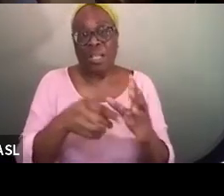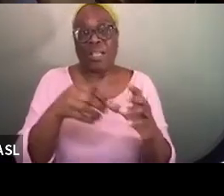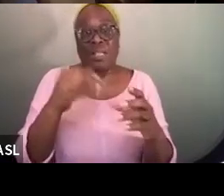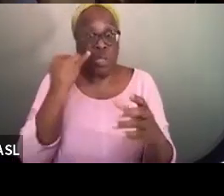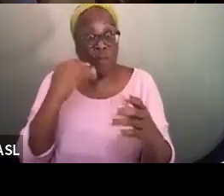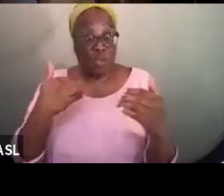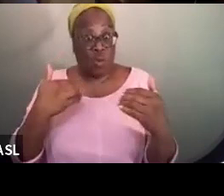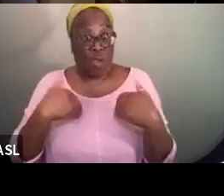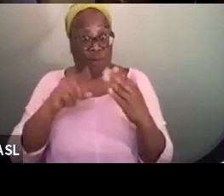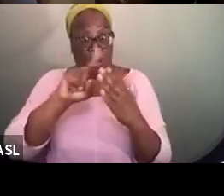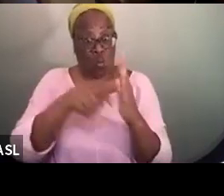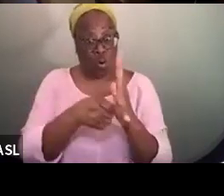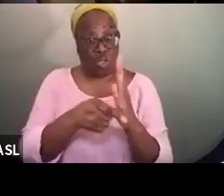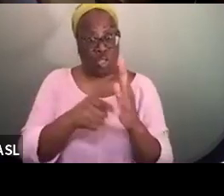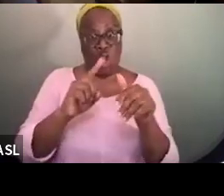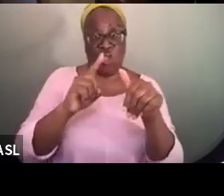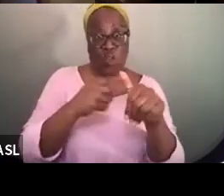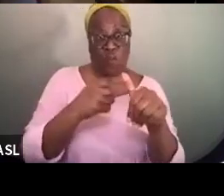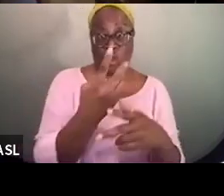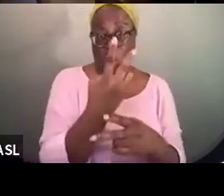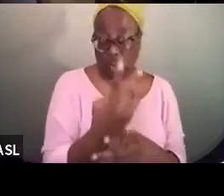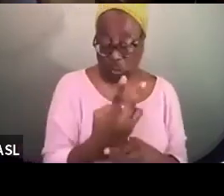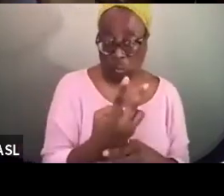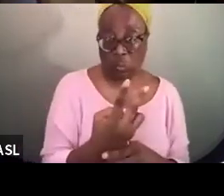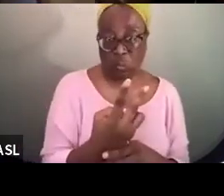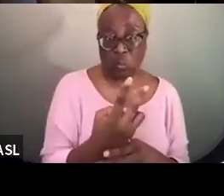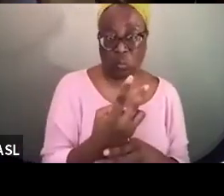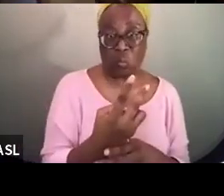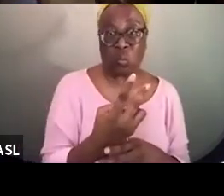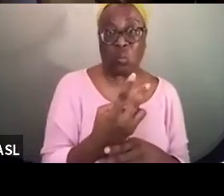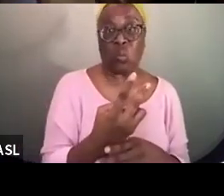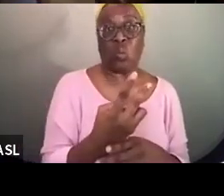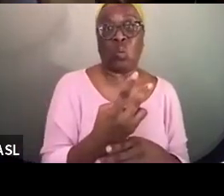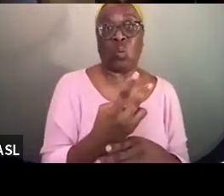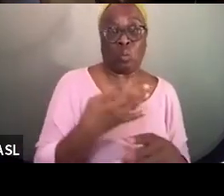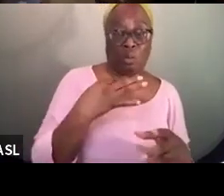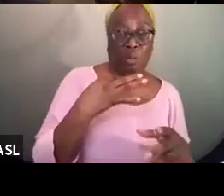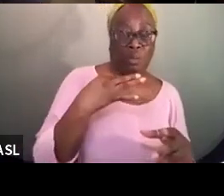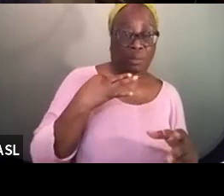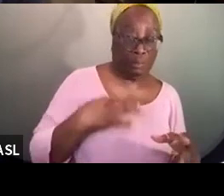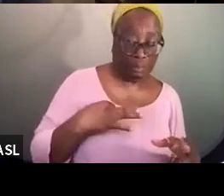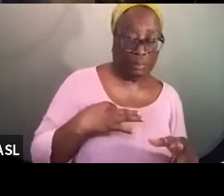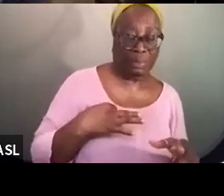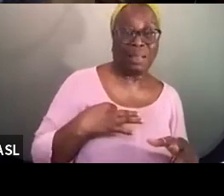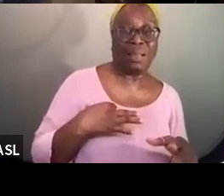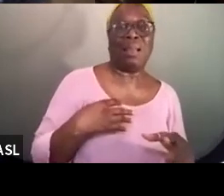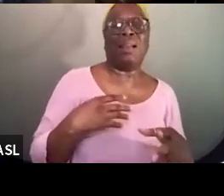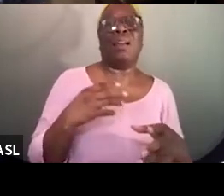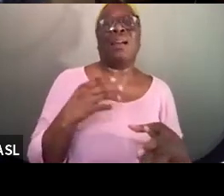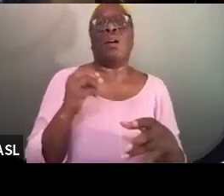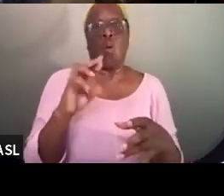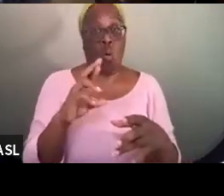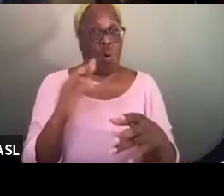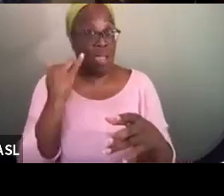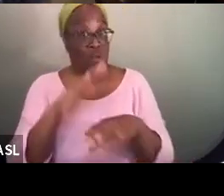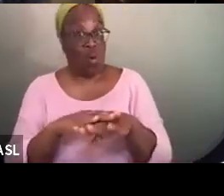And if you are on trimesters, the first trimester counts. So I would just want to make sure that language is really clear, whether you're on quarters or